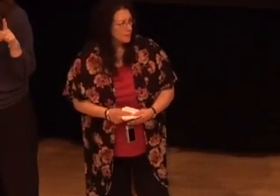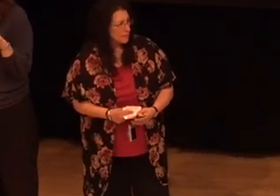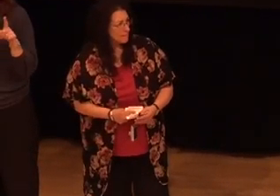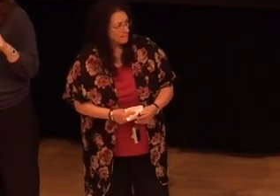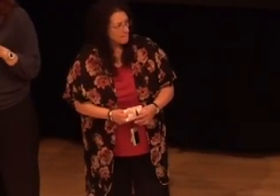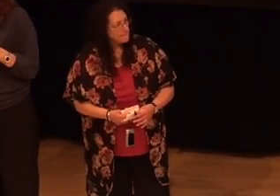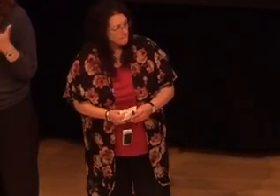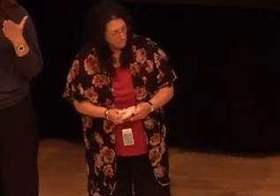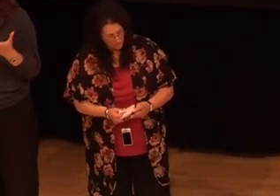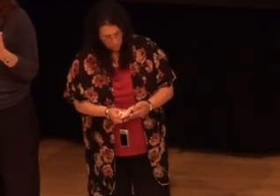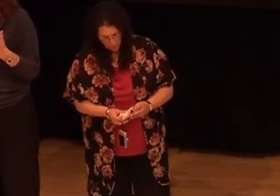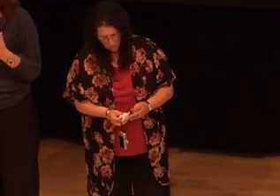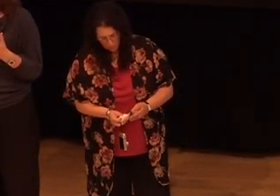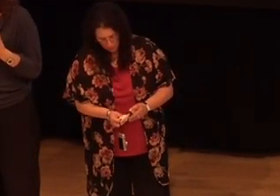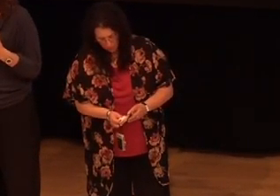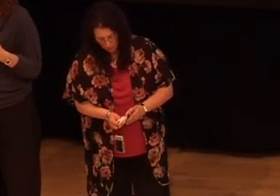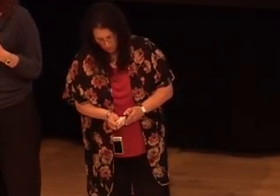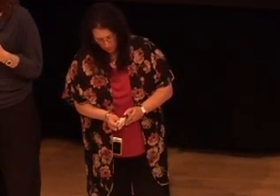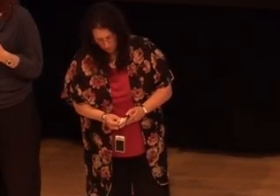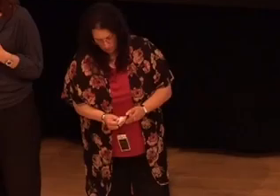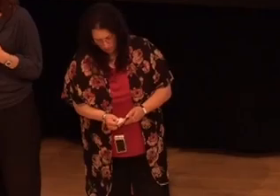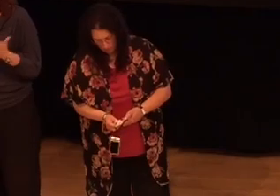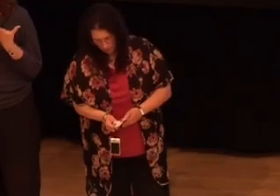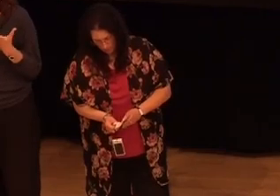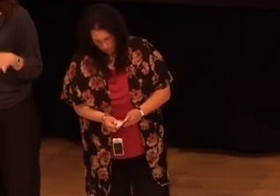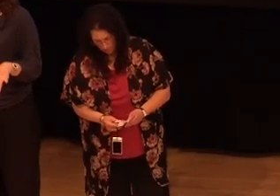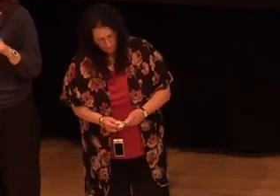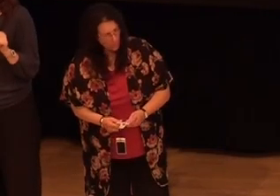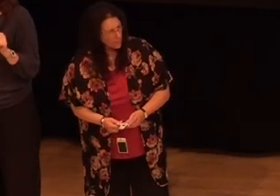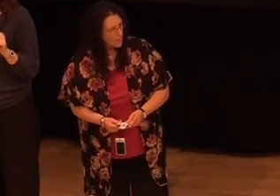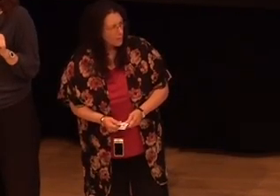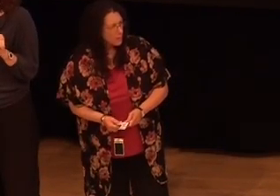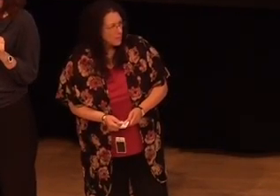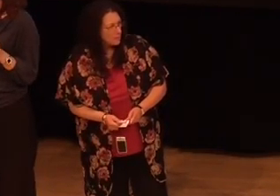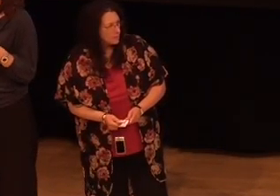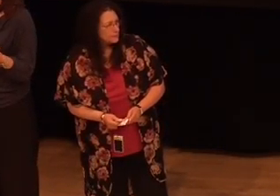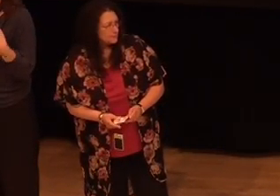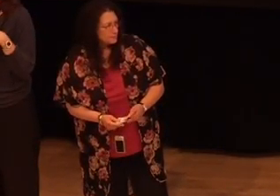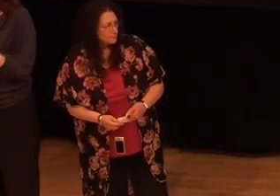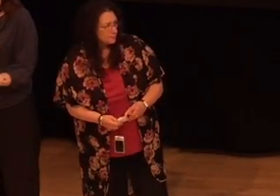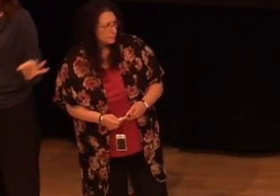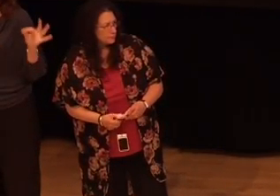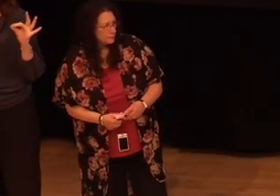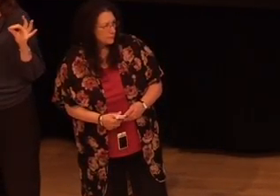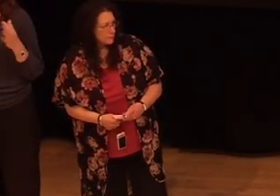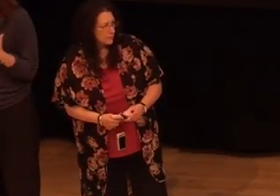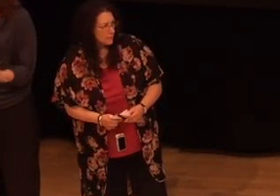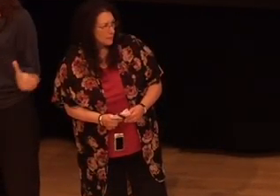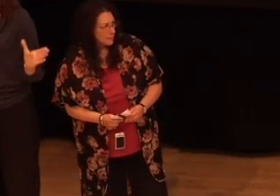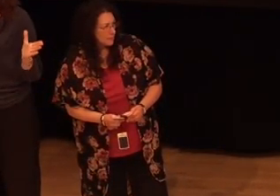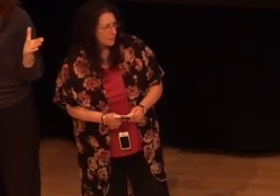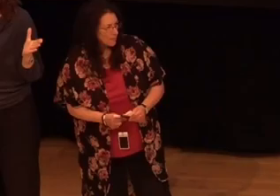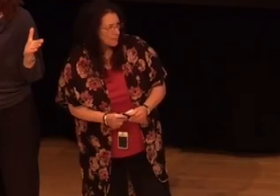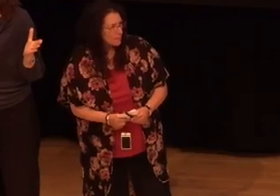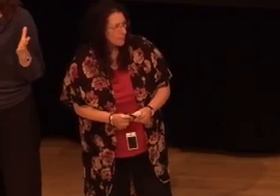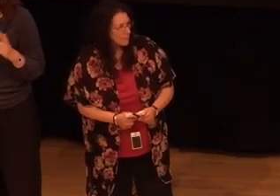like universities or other organisations who might want to host a screening and have people come for free. Generally, we probably have a couple